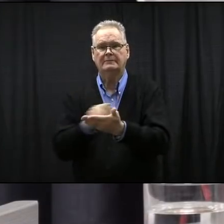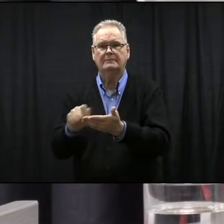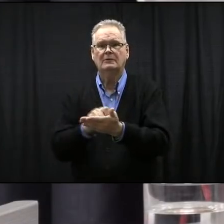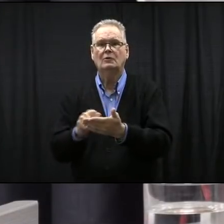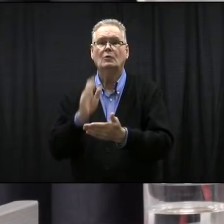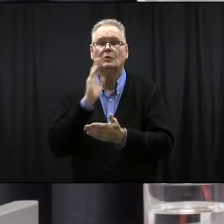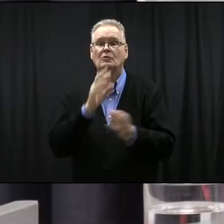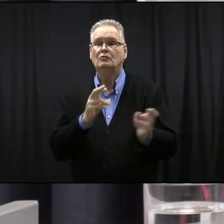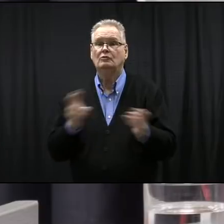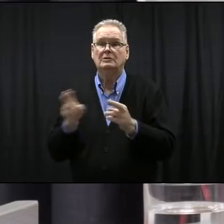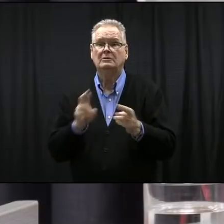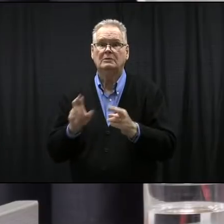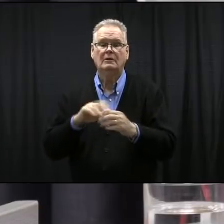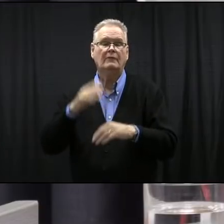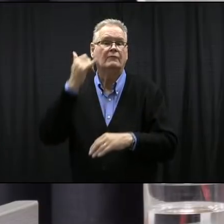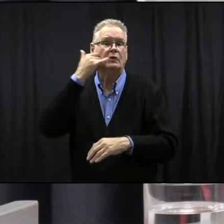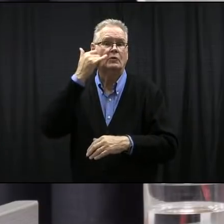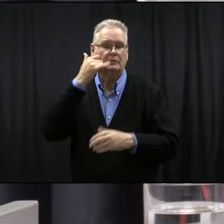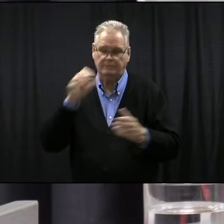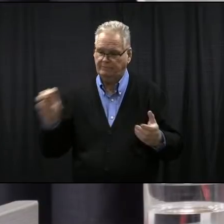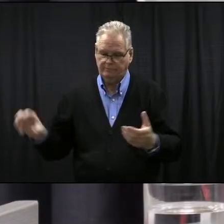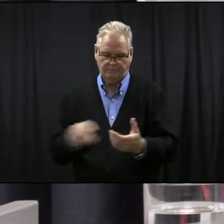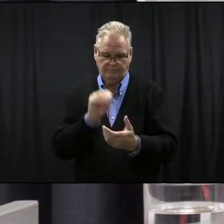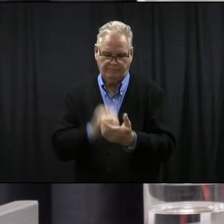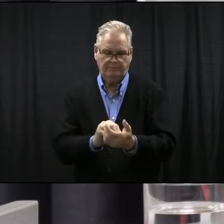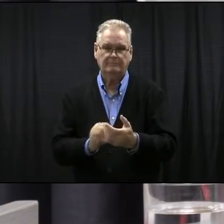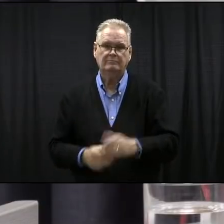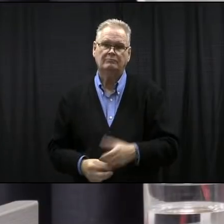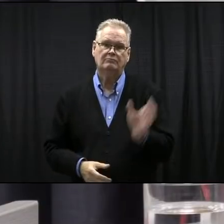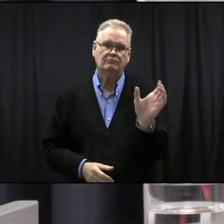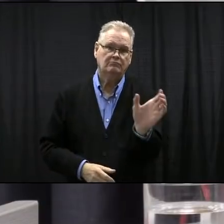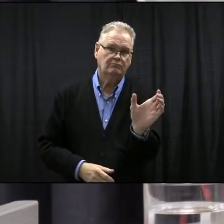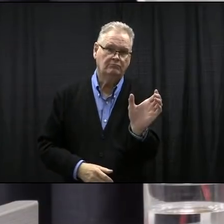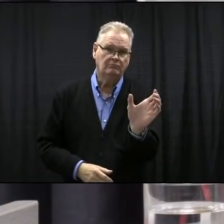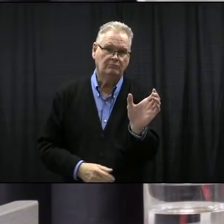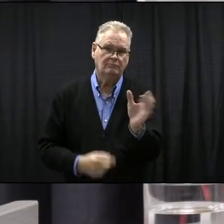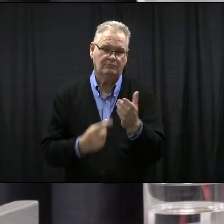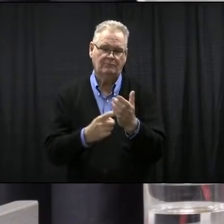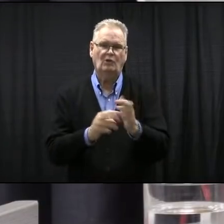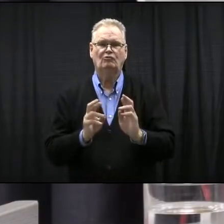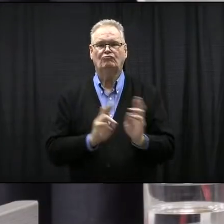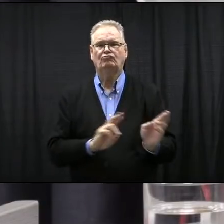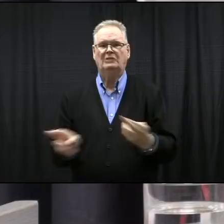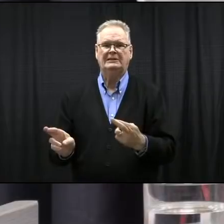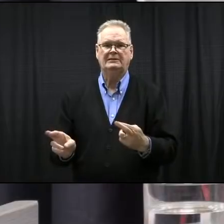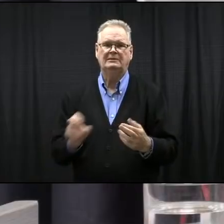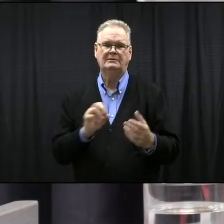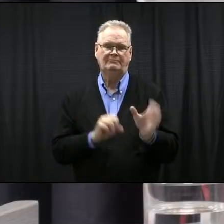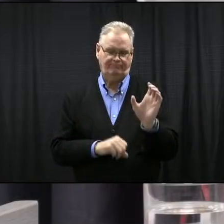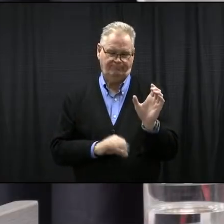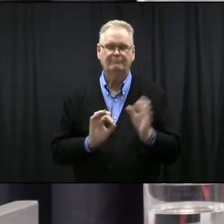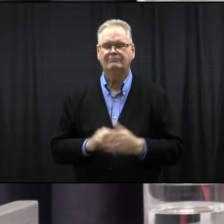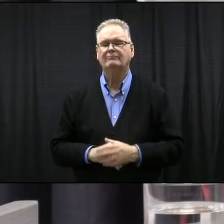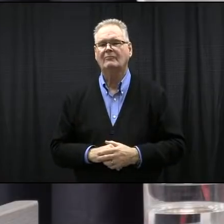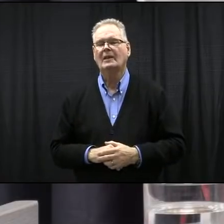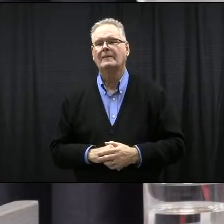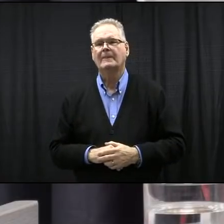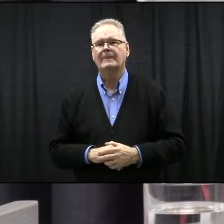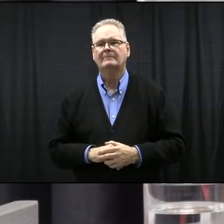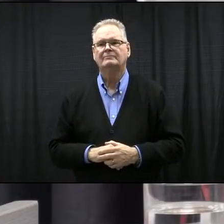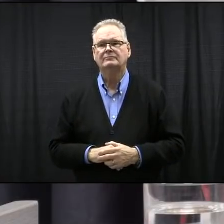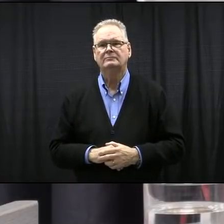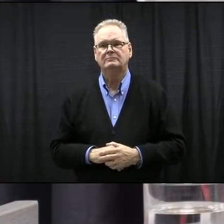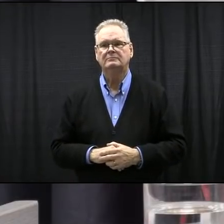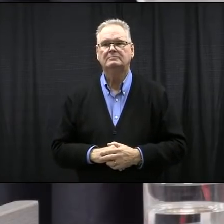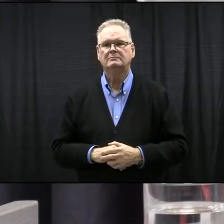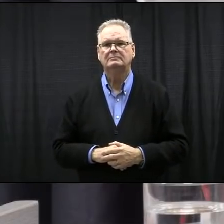public health guidelines, but actually getting the shot if you haven't. It is so important that we get those numbers as high